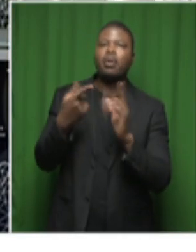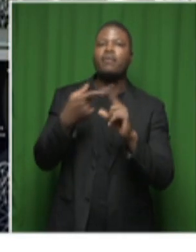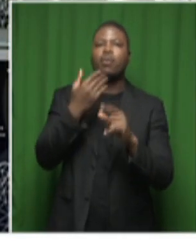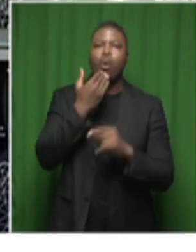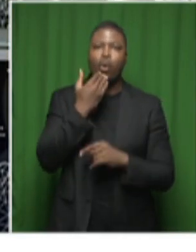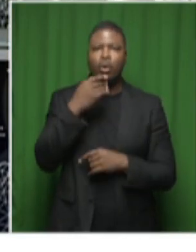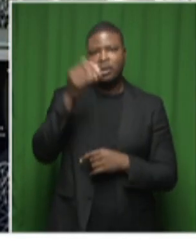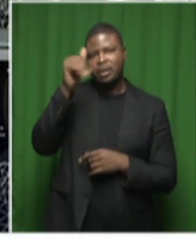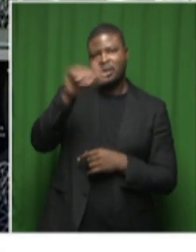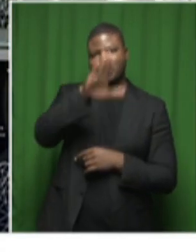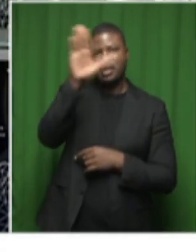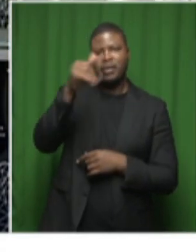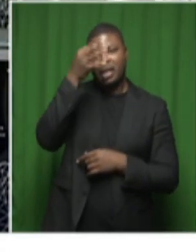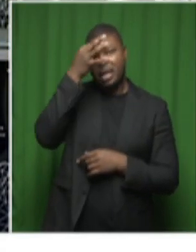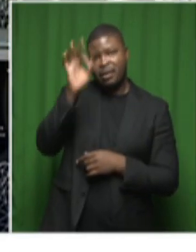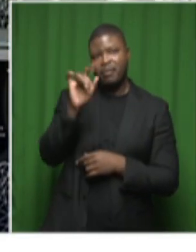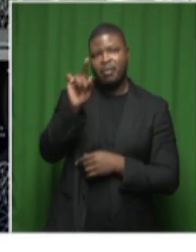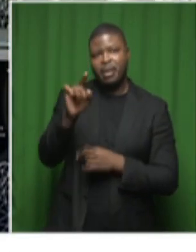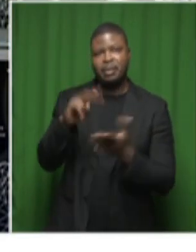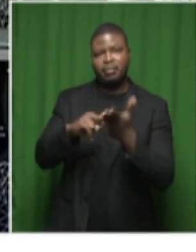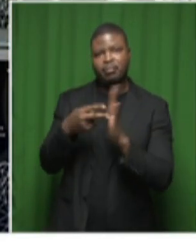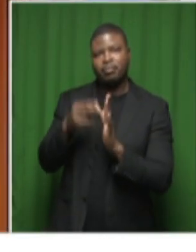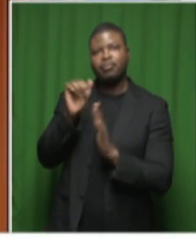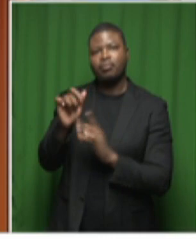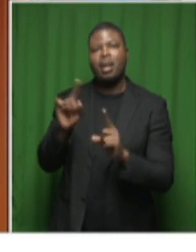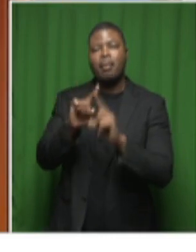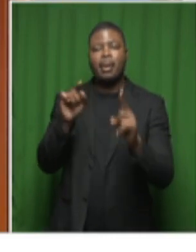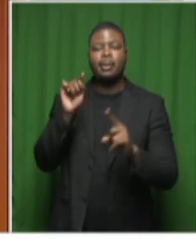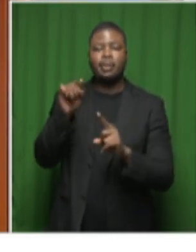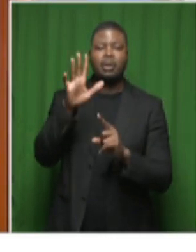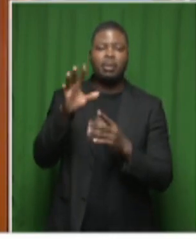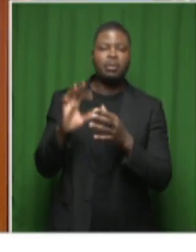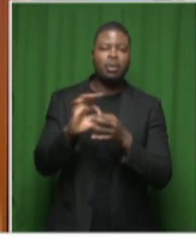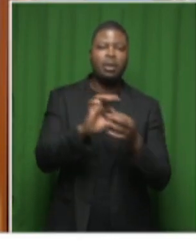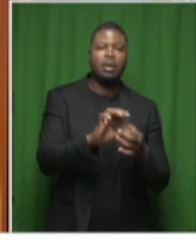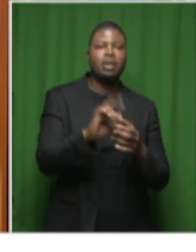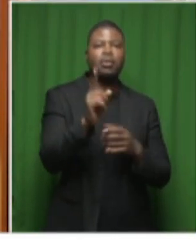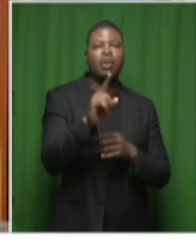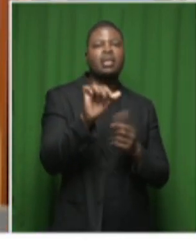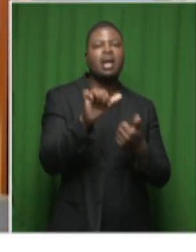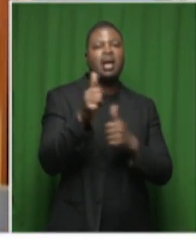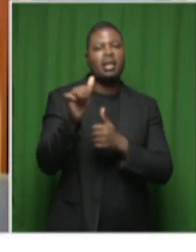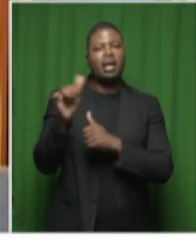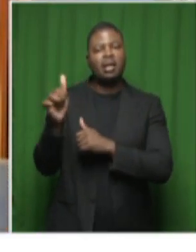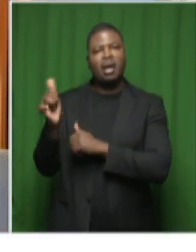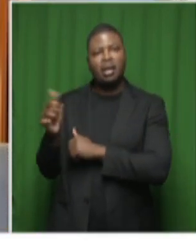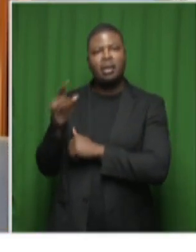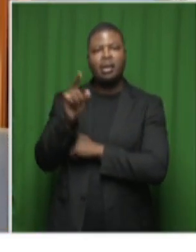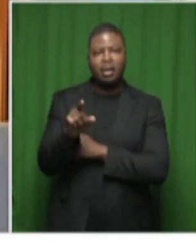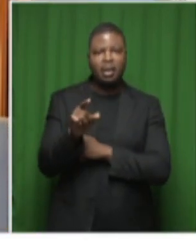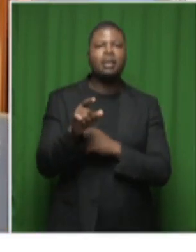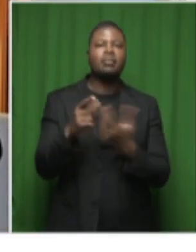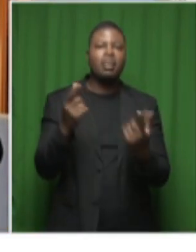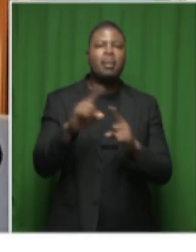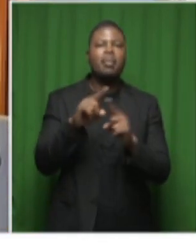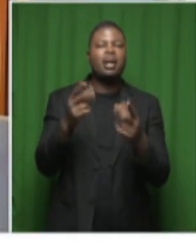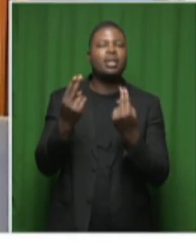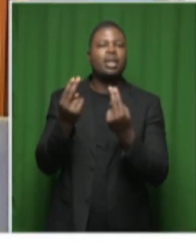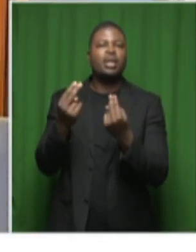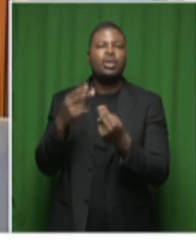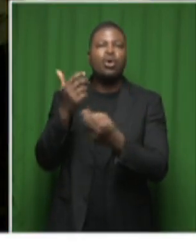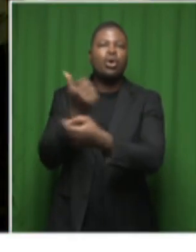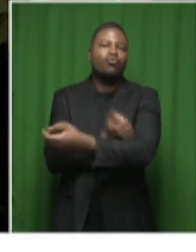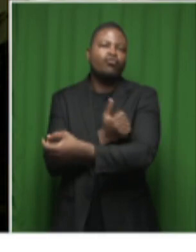But I want to emphasize that this has to be linked with other advances, the kinds of the new drugs, the